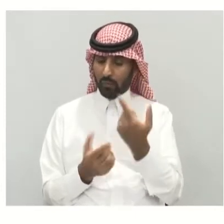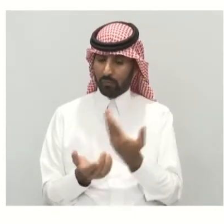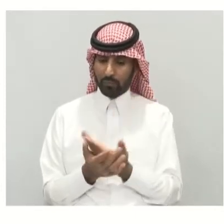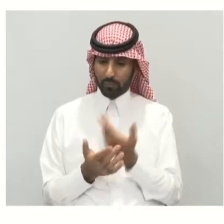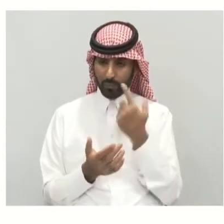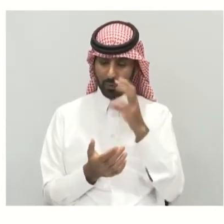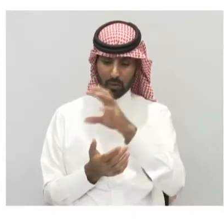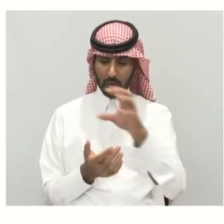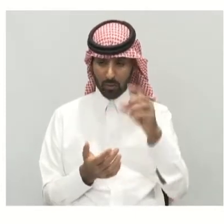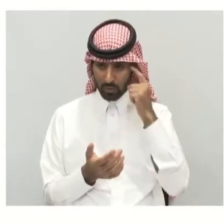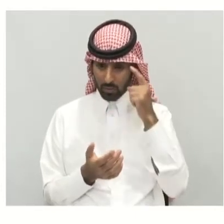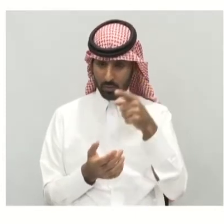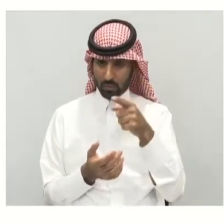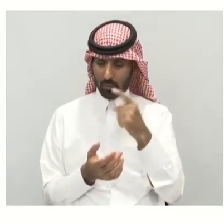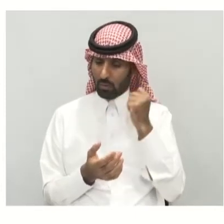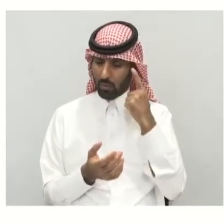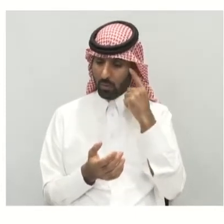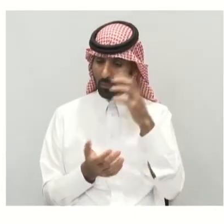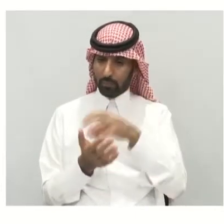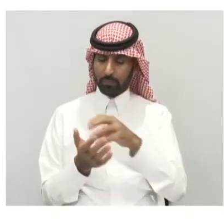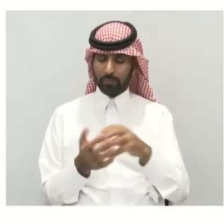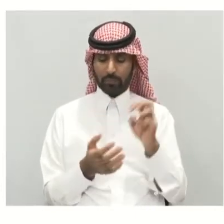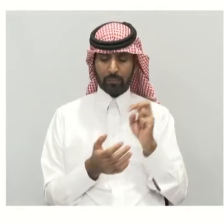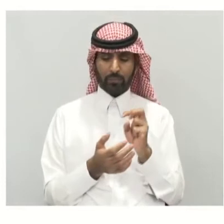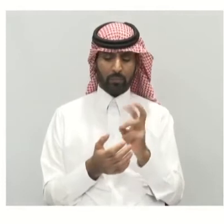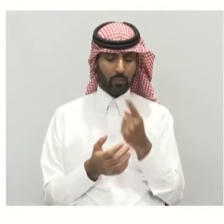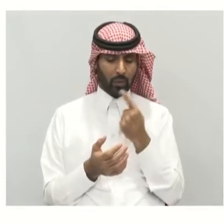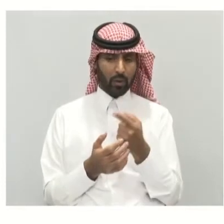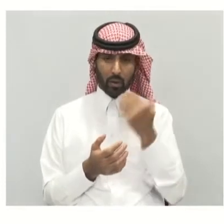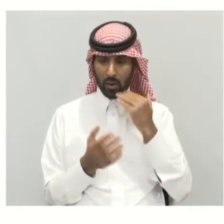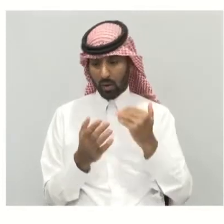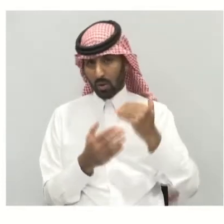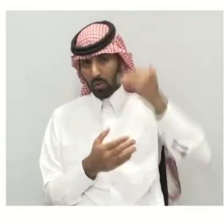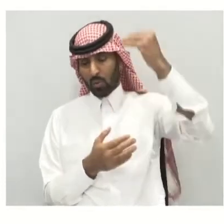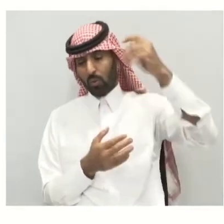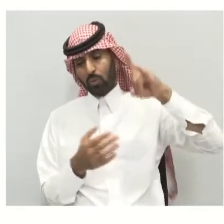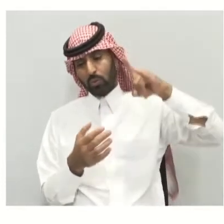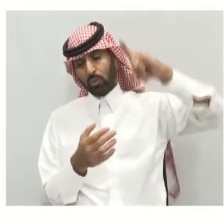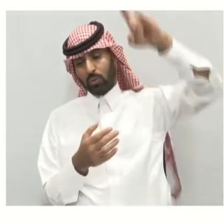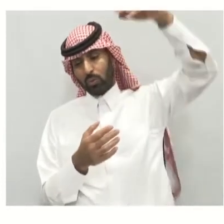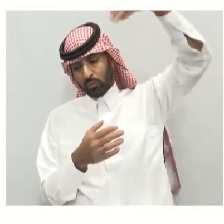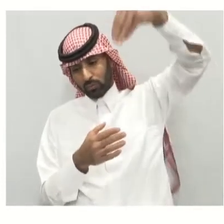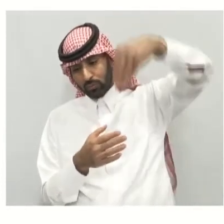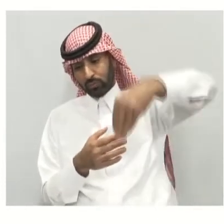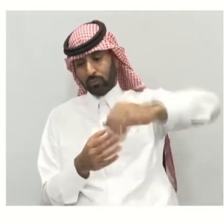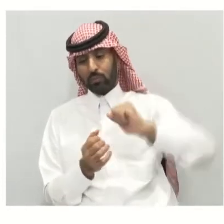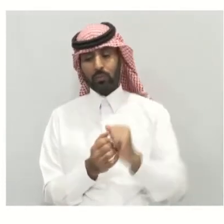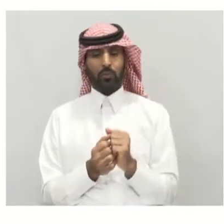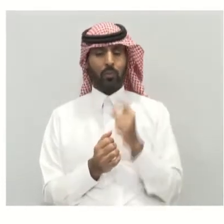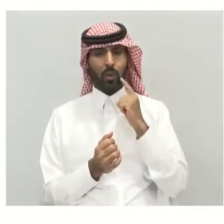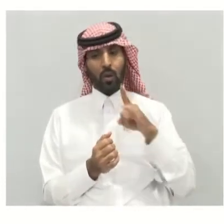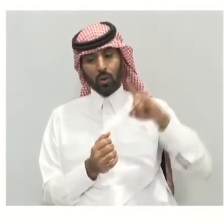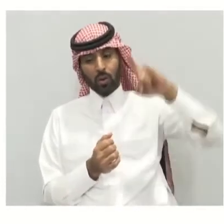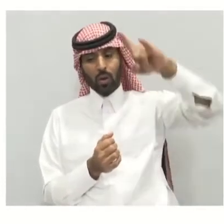information here you know they are popular? How high is the plane when people jump? How